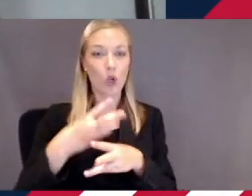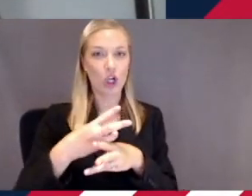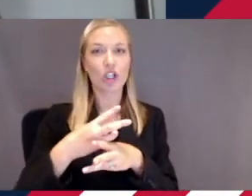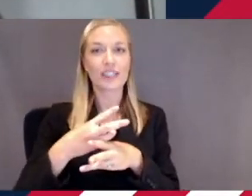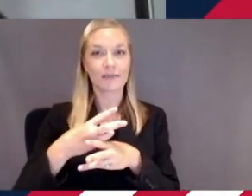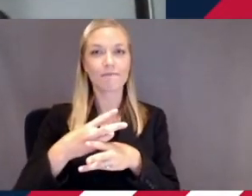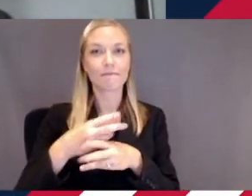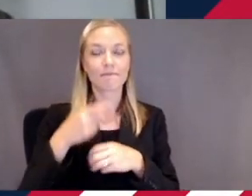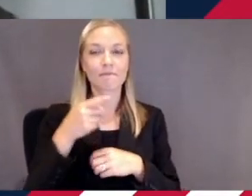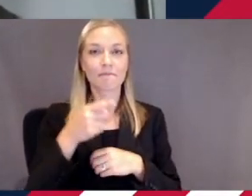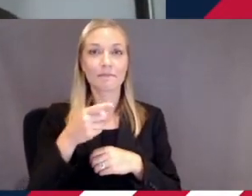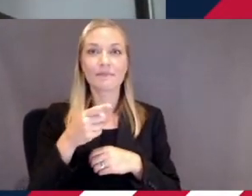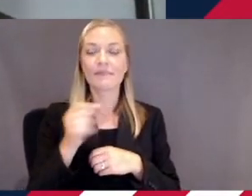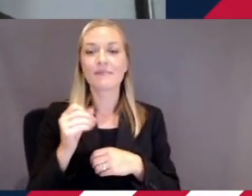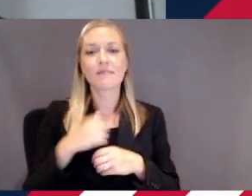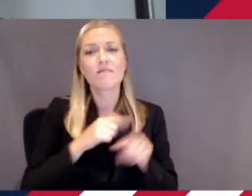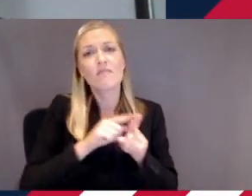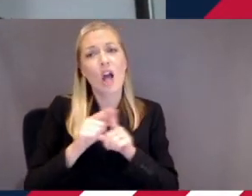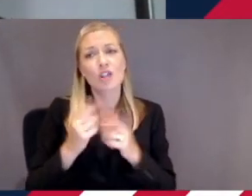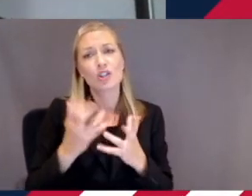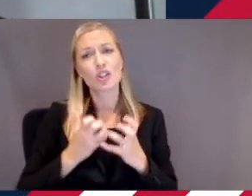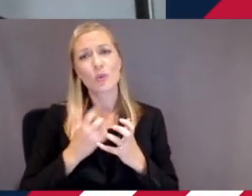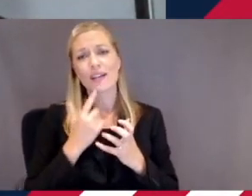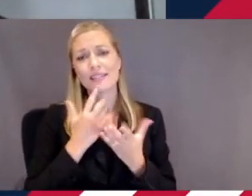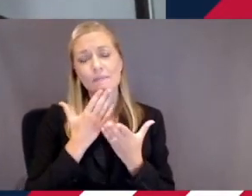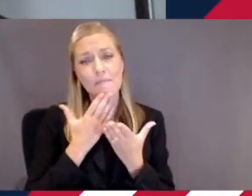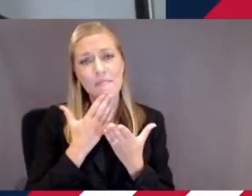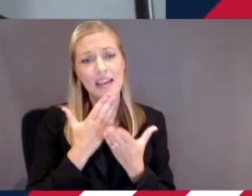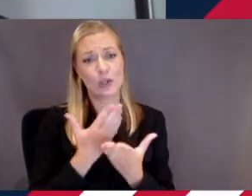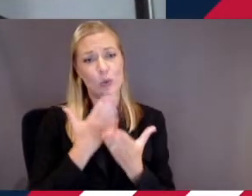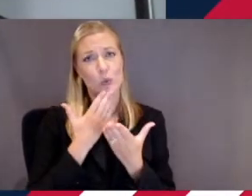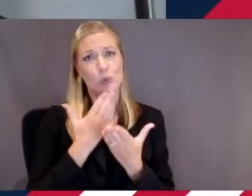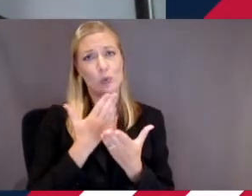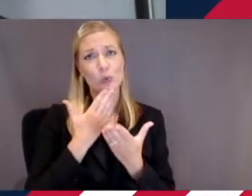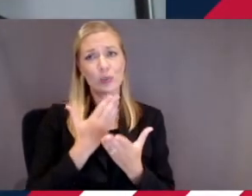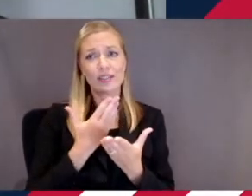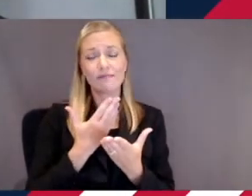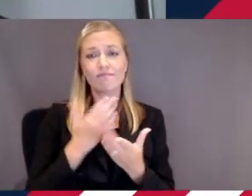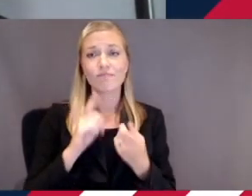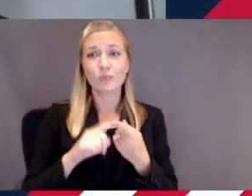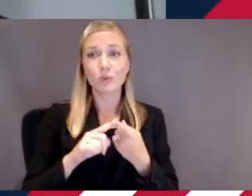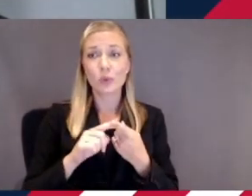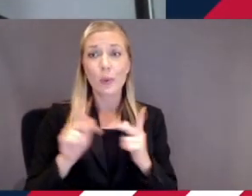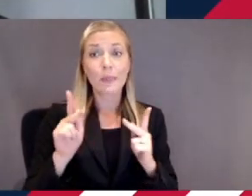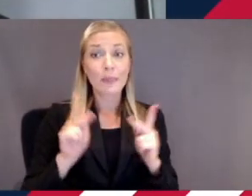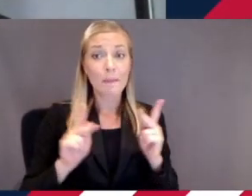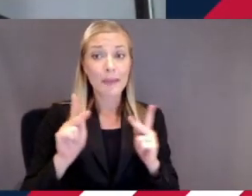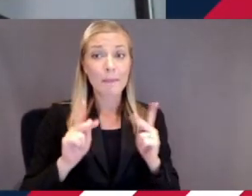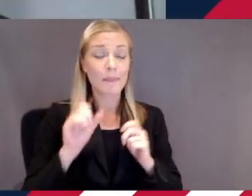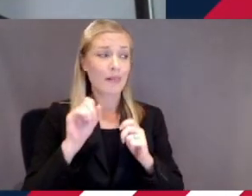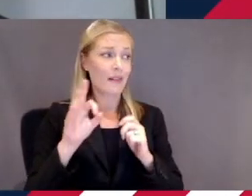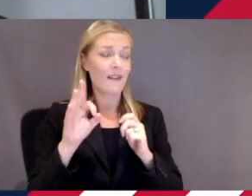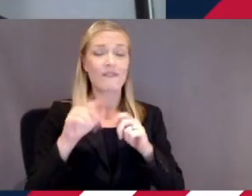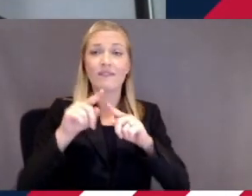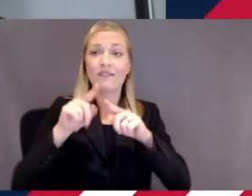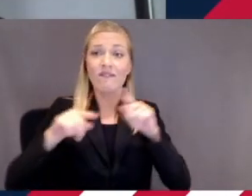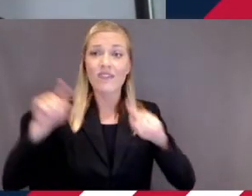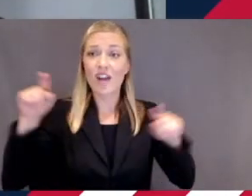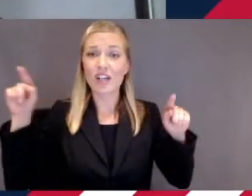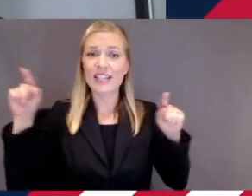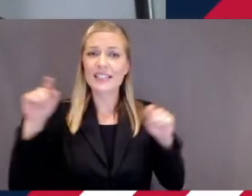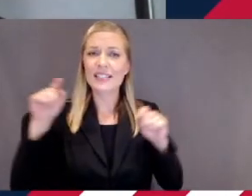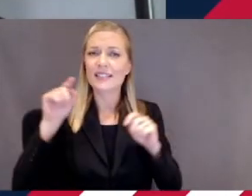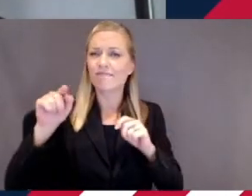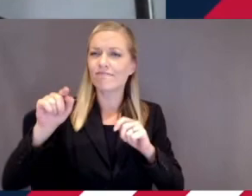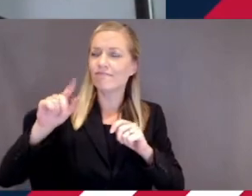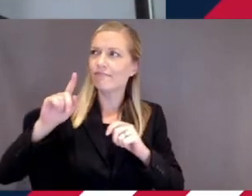I also want to express my appreciation to the people of various shades of ideology. We ought to be clear,